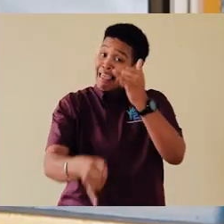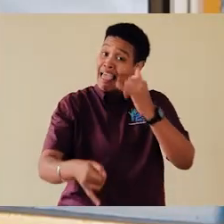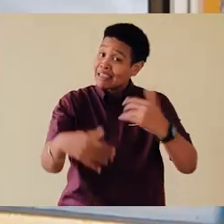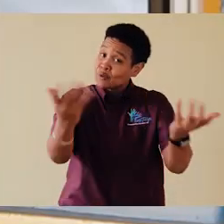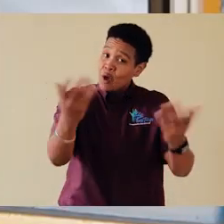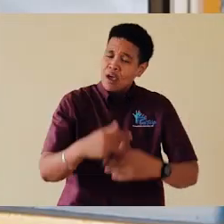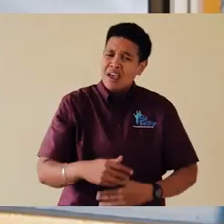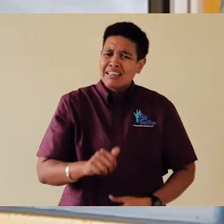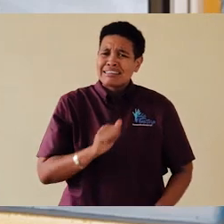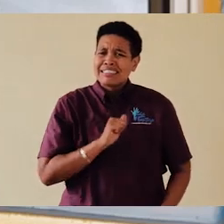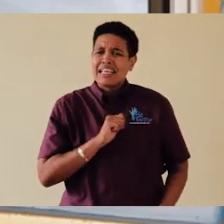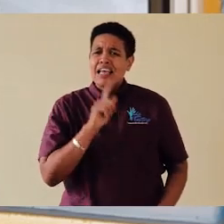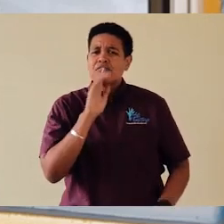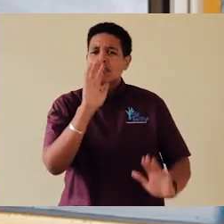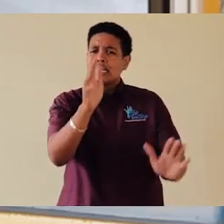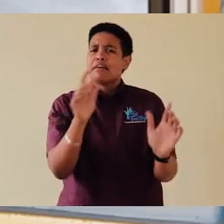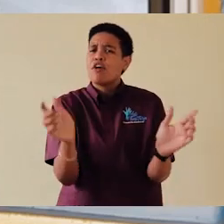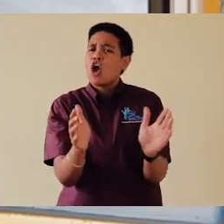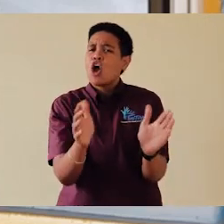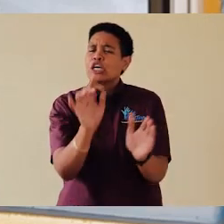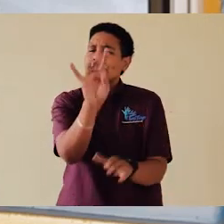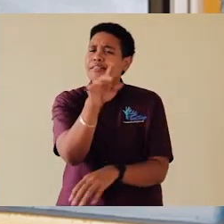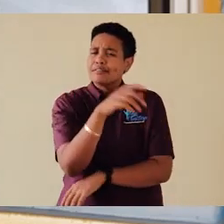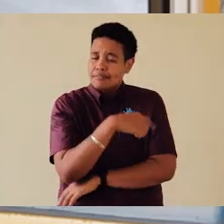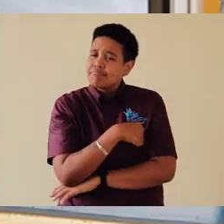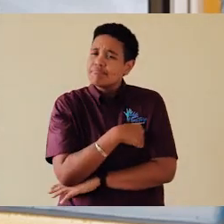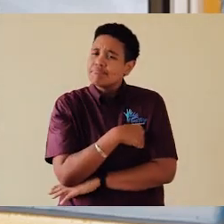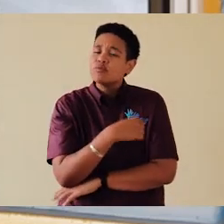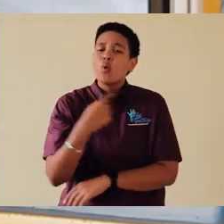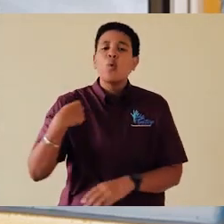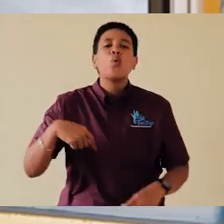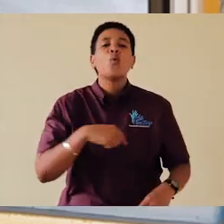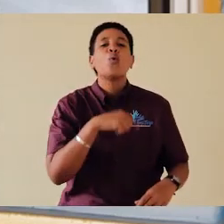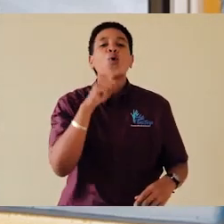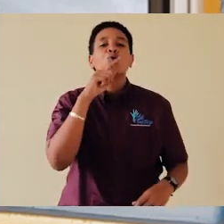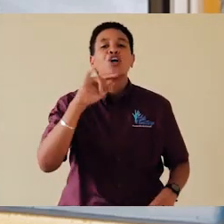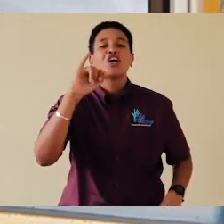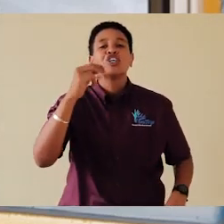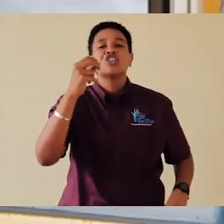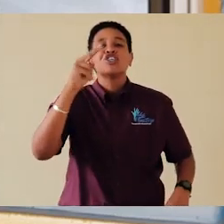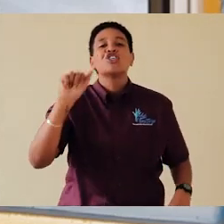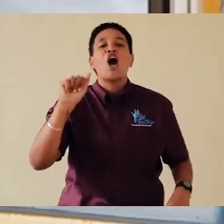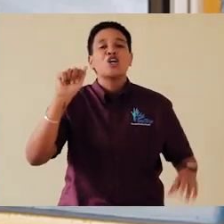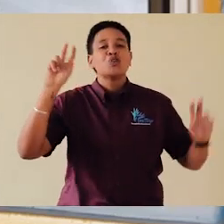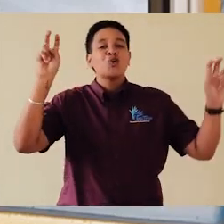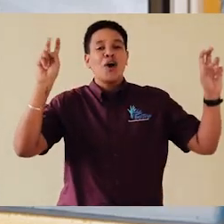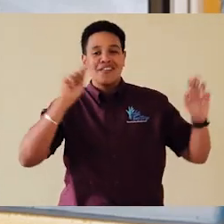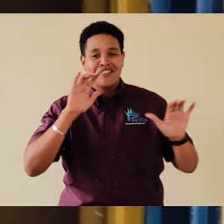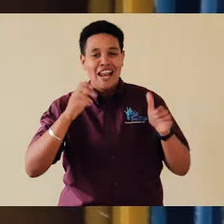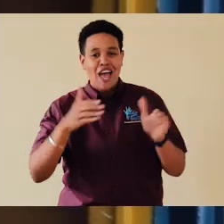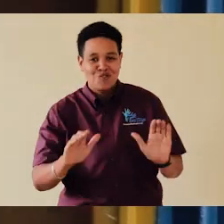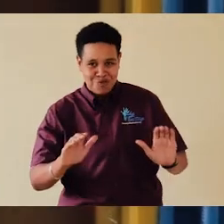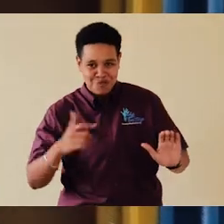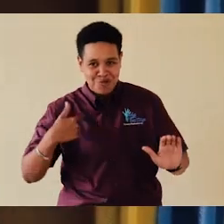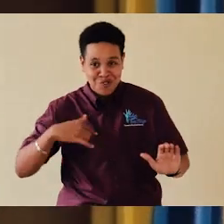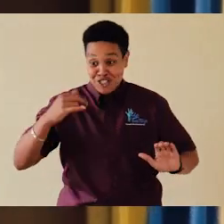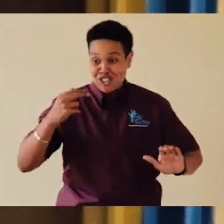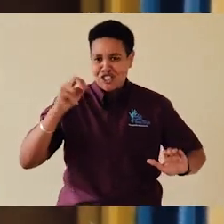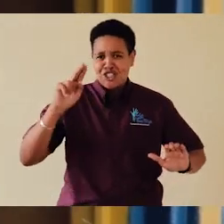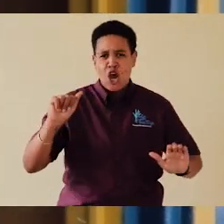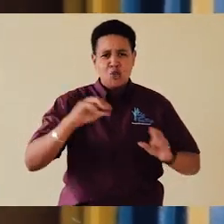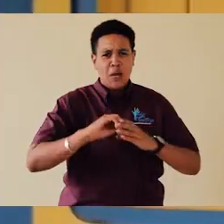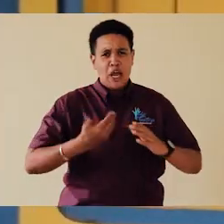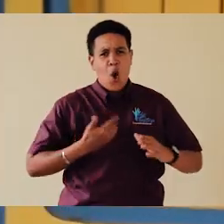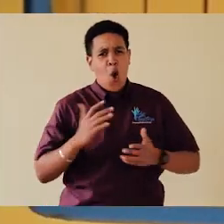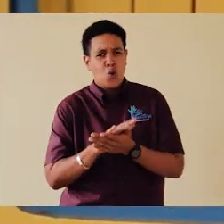And lastly, I want to leave a word of encouragement with my colleagues. We are the Joshuas of the classrooms. We are the Joshuas